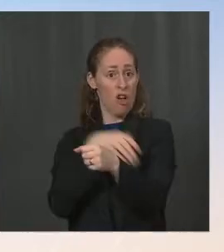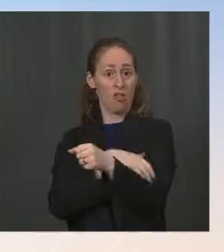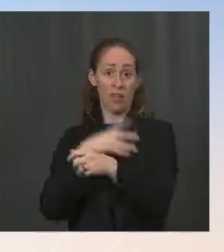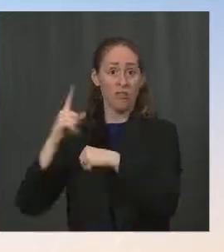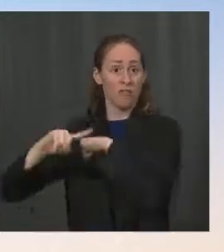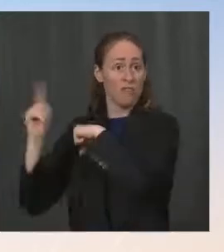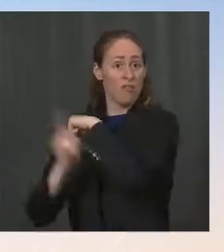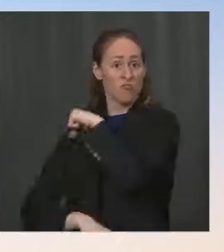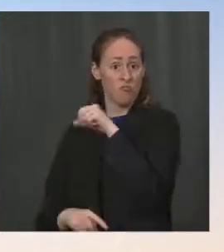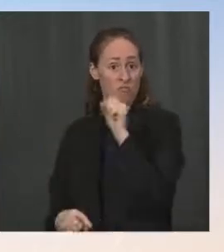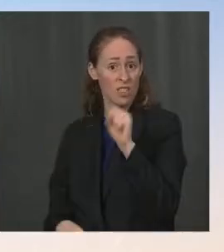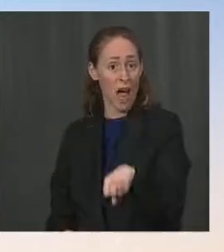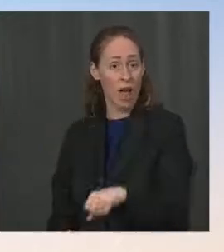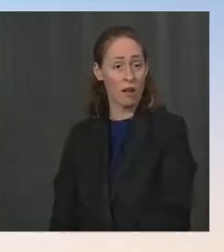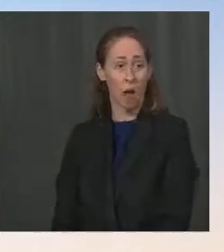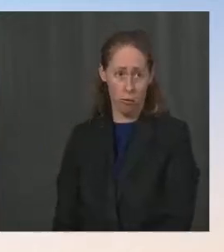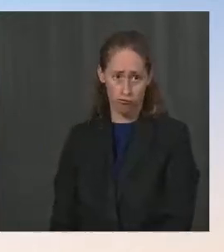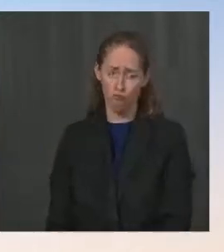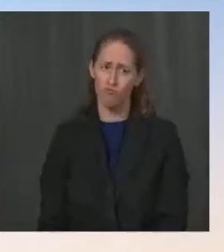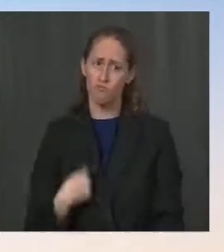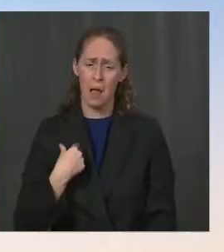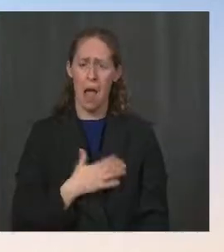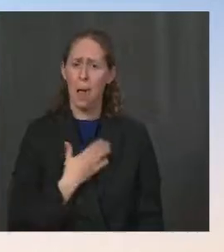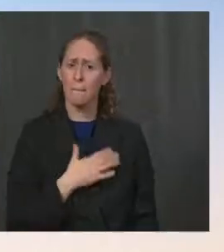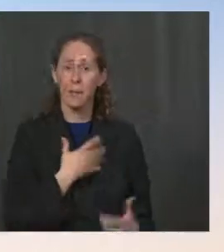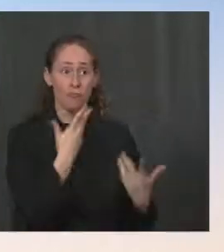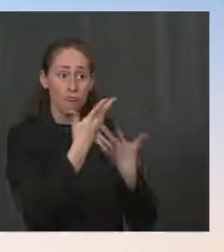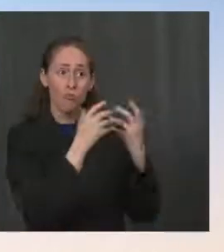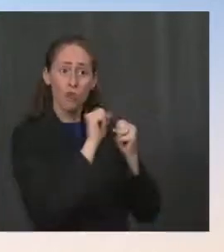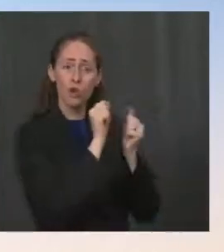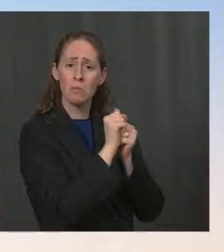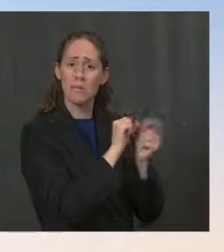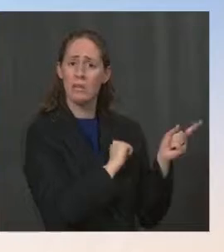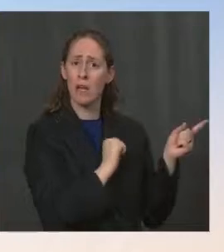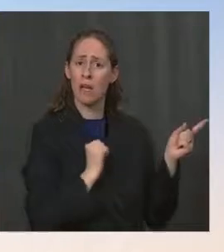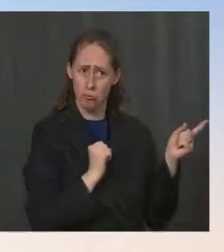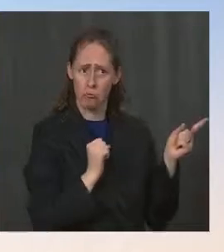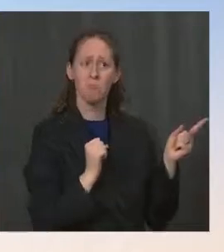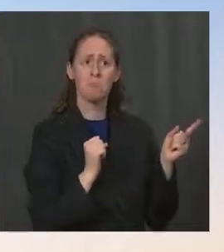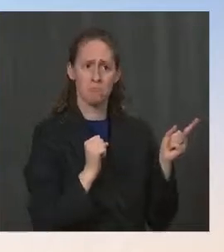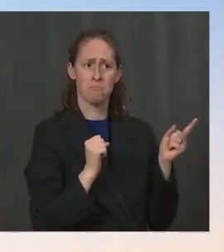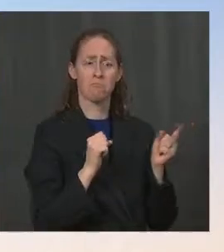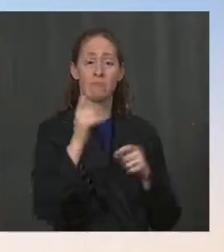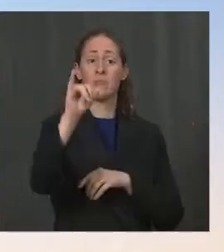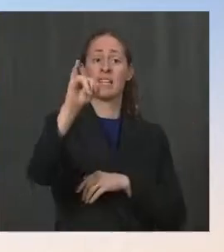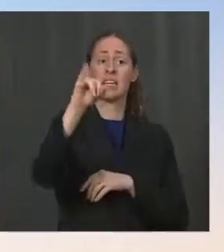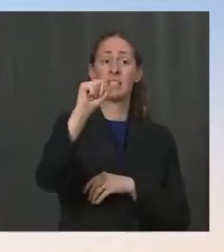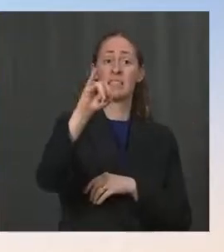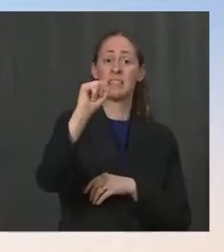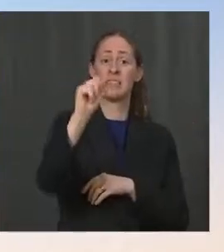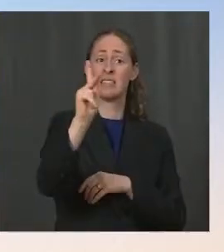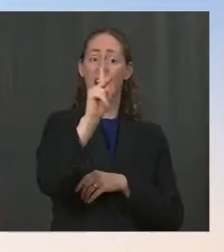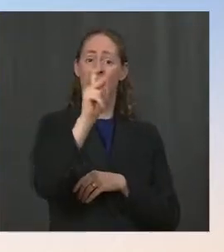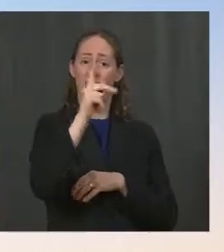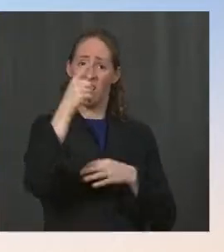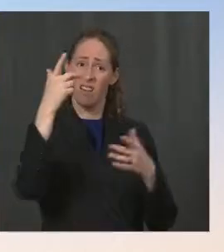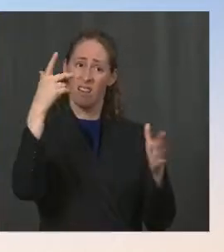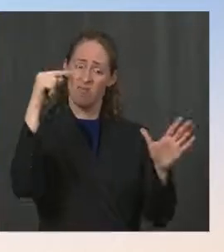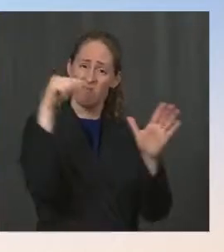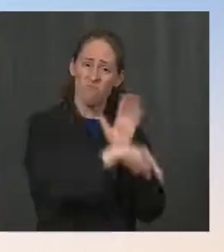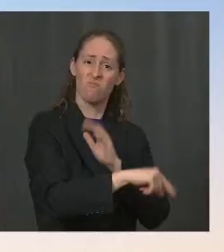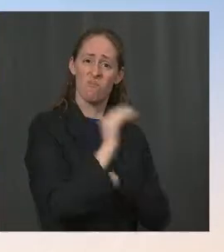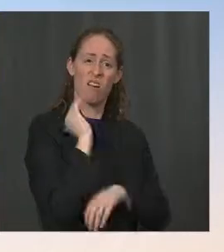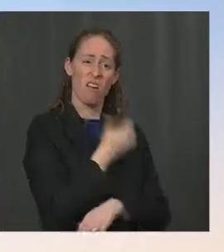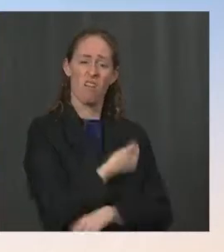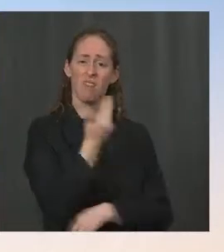Kaine on that, and that continues. I will note that in this case, ISIS-K attacked and killed 13 members of our armed forces.